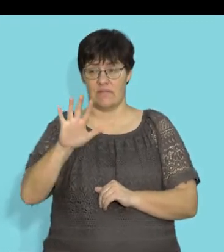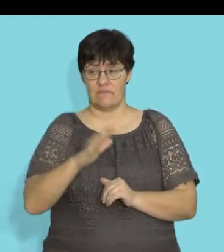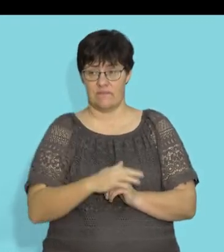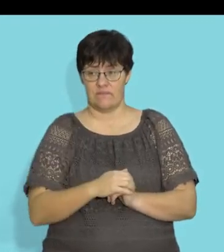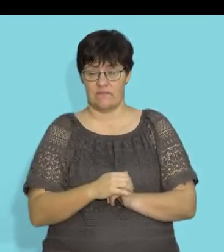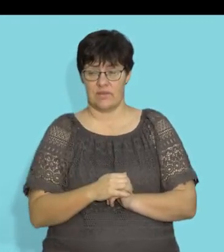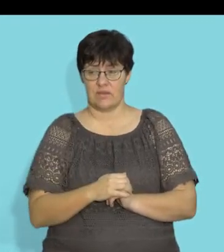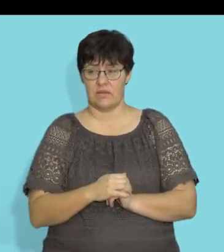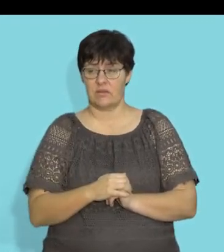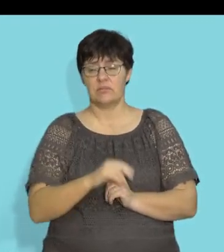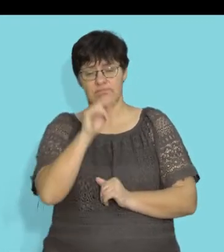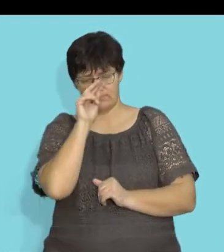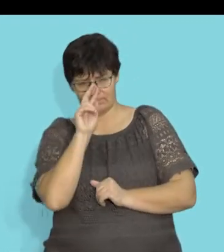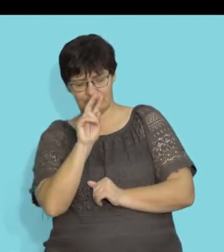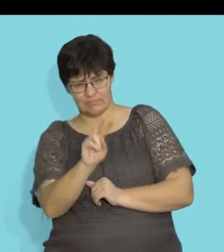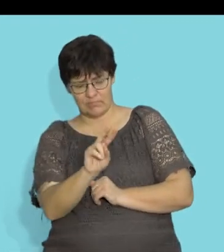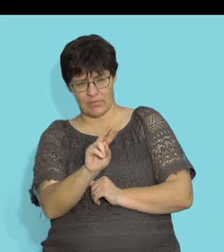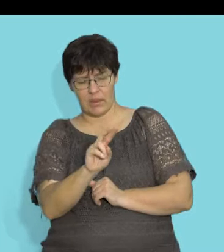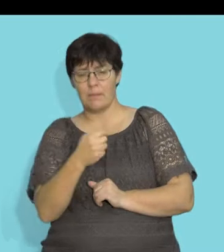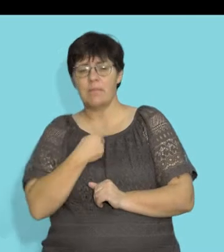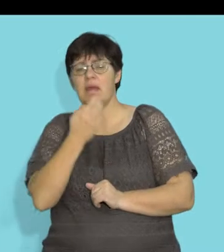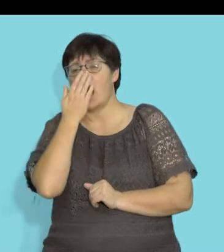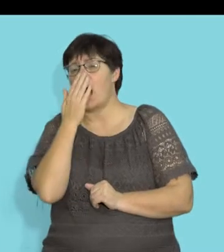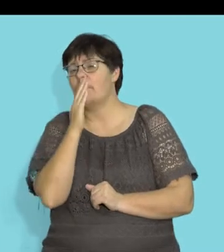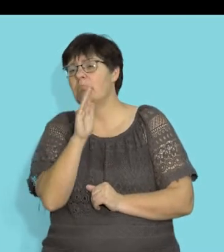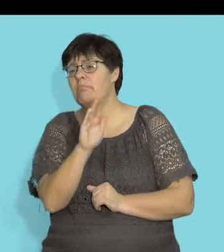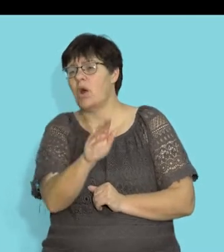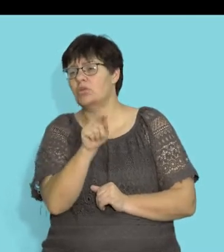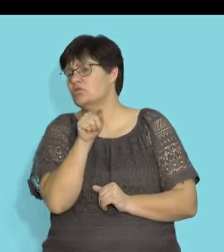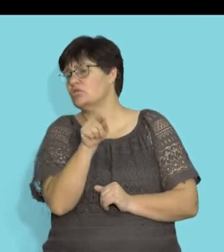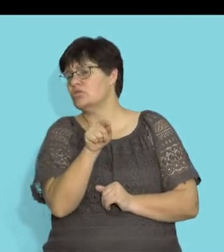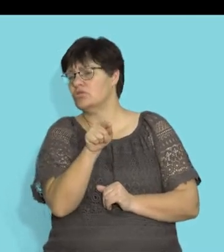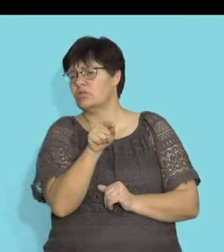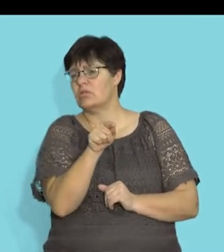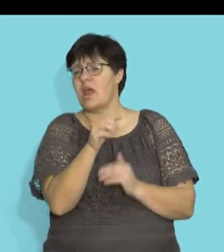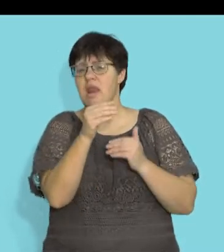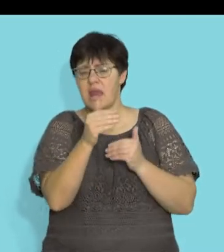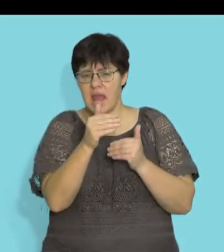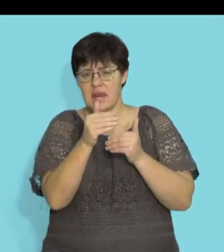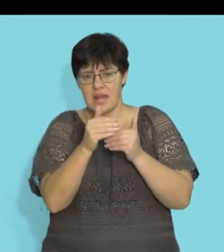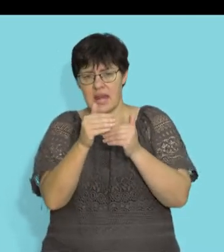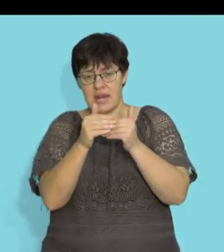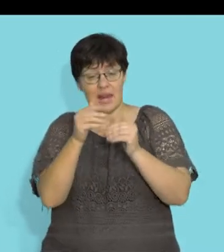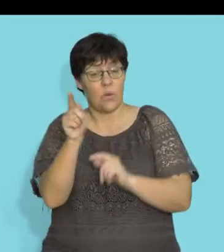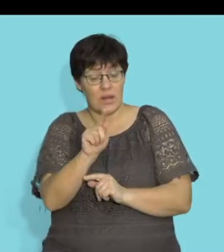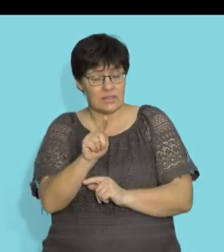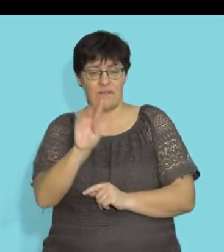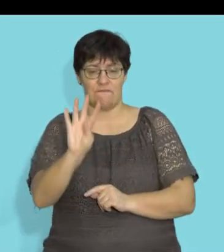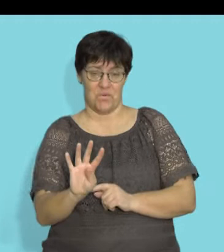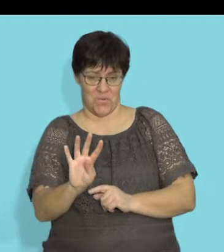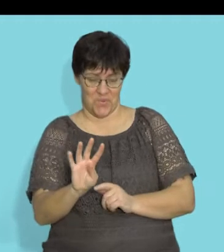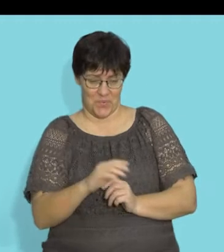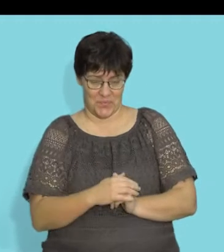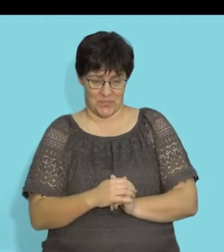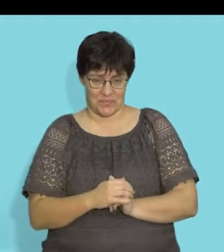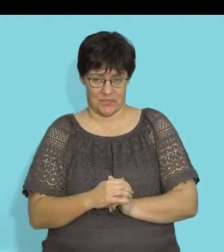3,9375. So I'm sure that you guys can see that actually the sum of this series is starting to head towards the number